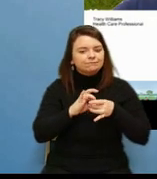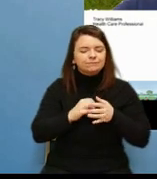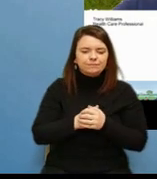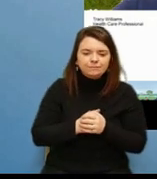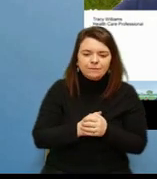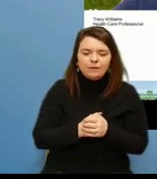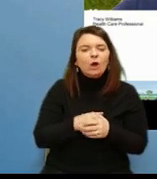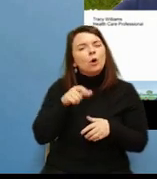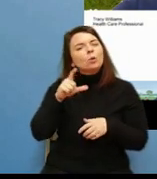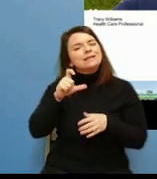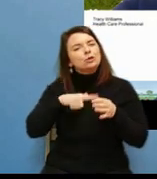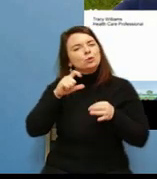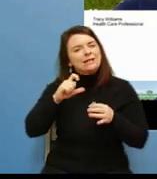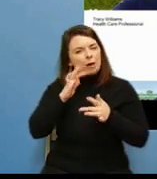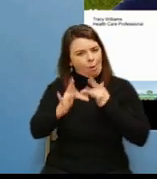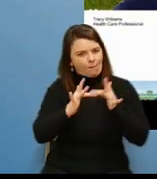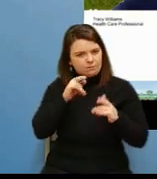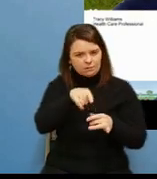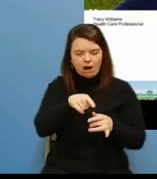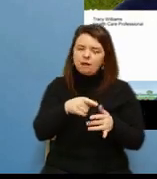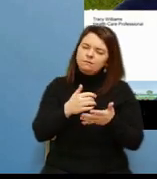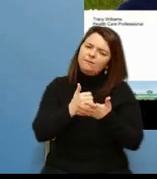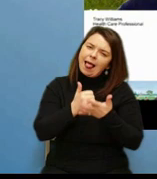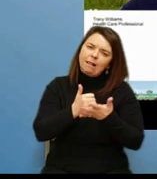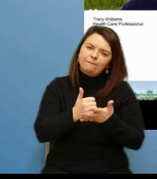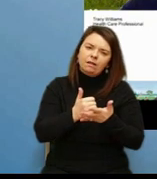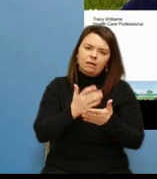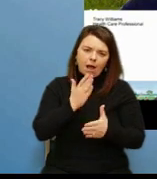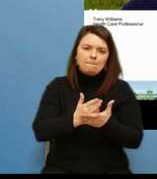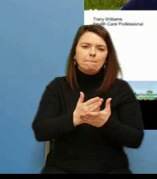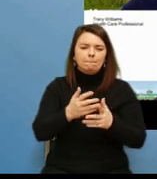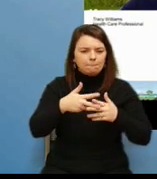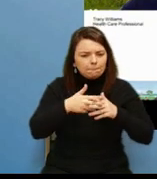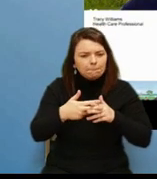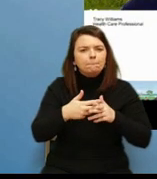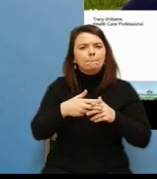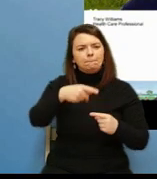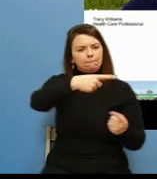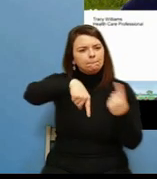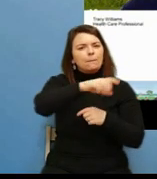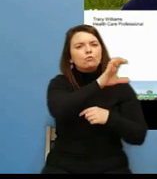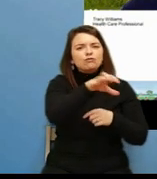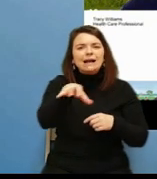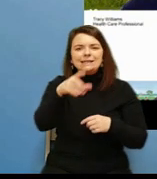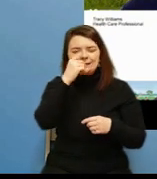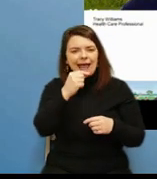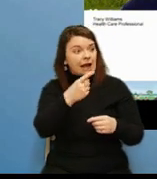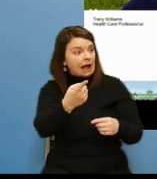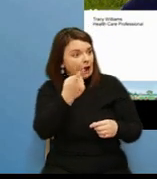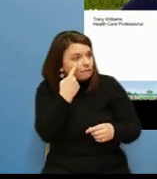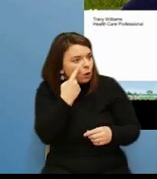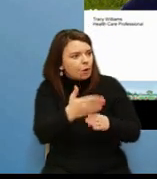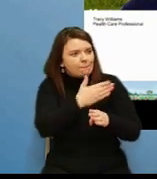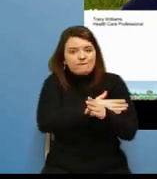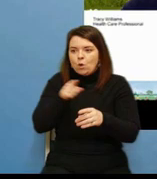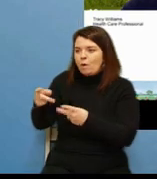first round of inspections. So with, good viewing of the CQC website, etc., there's very helpful tools on